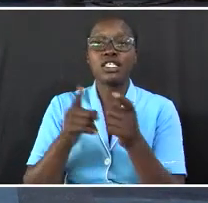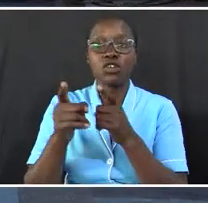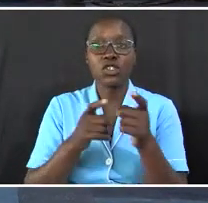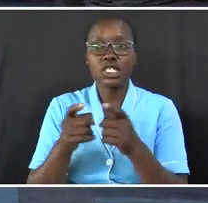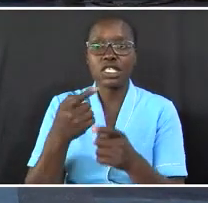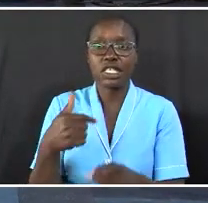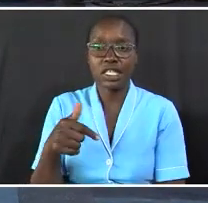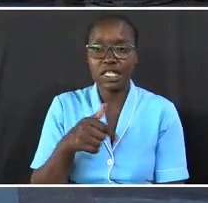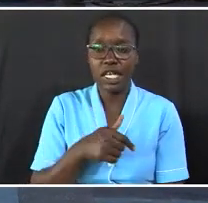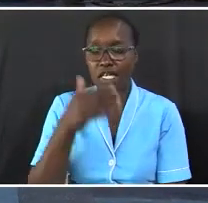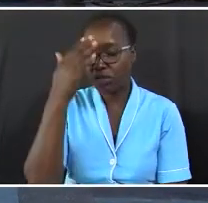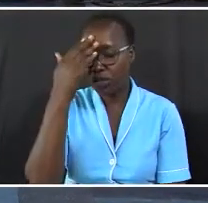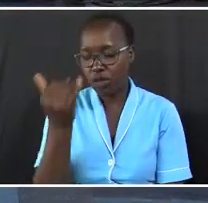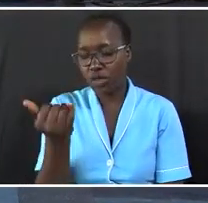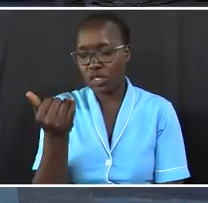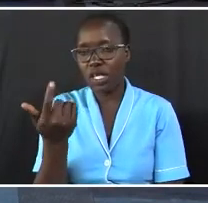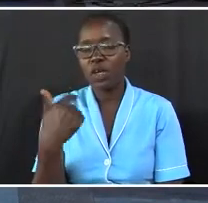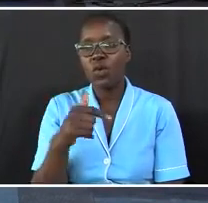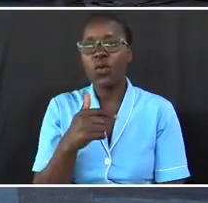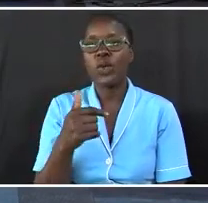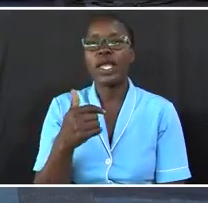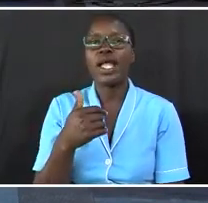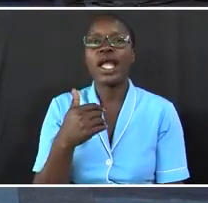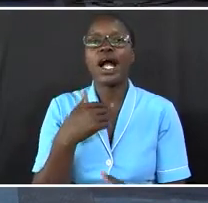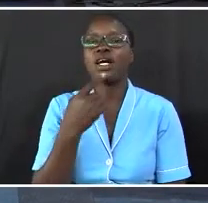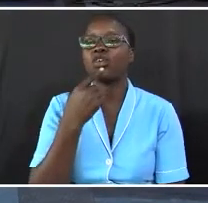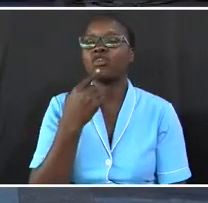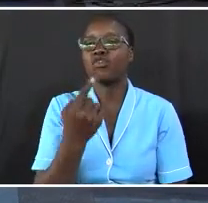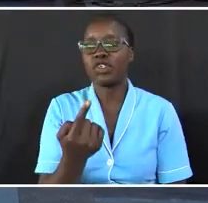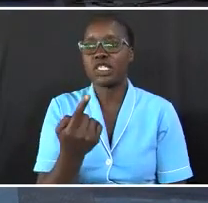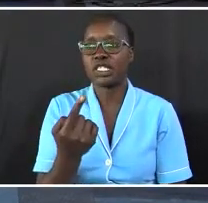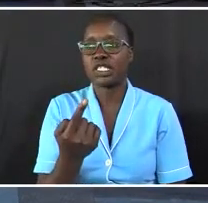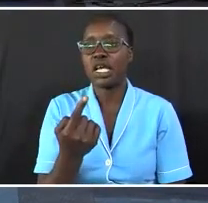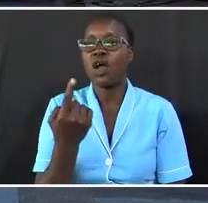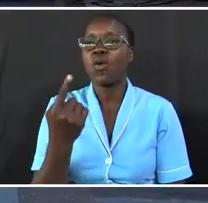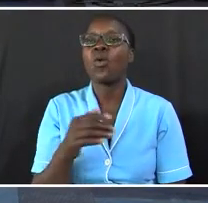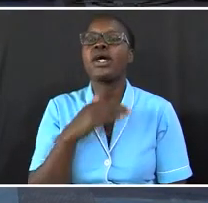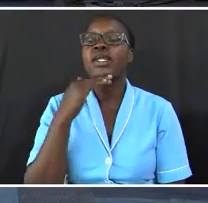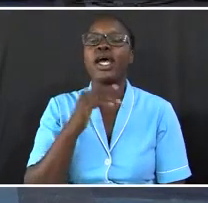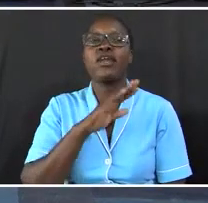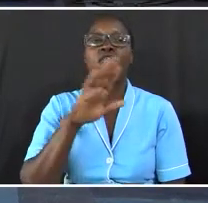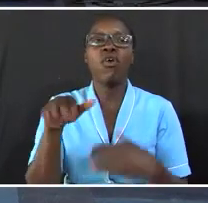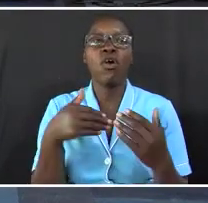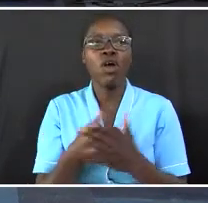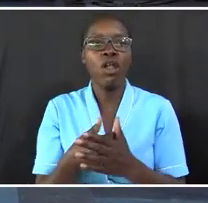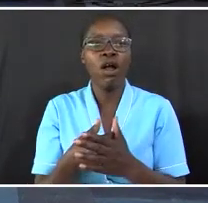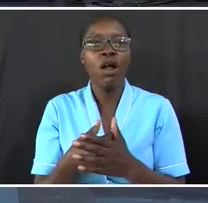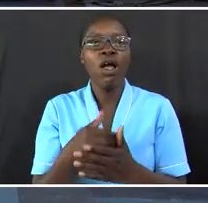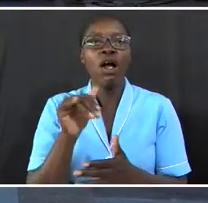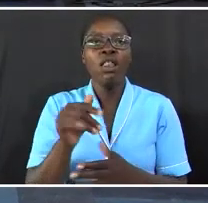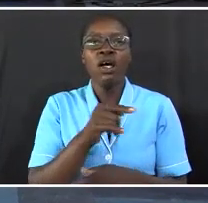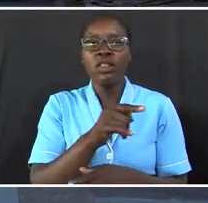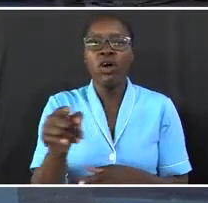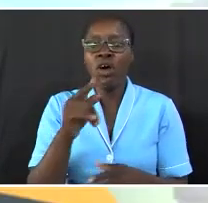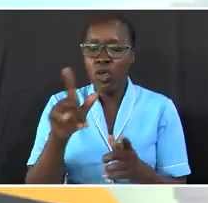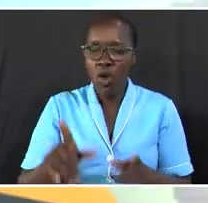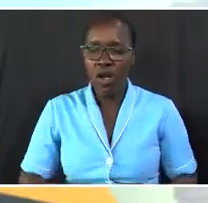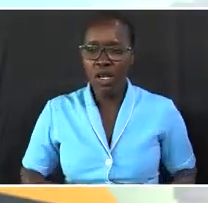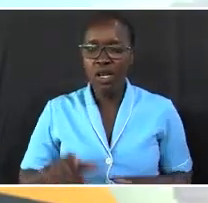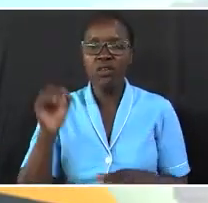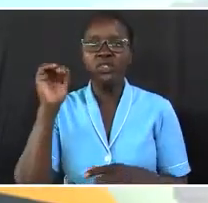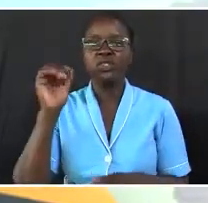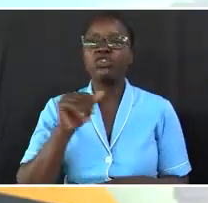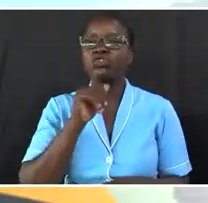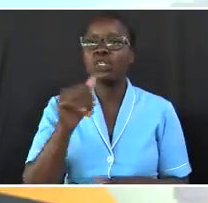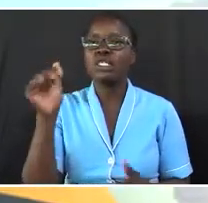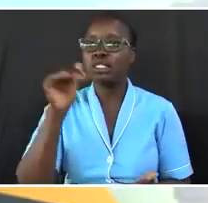us, because we are convinced one died for all, that those who live should